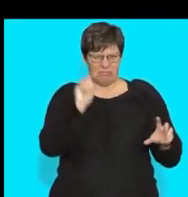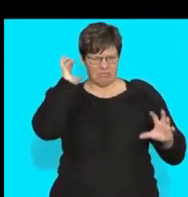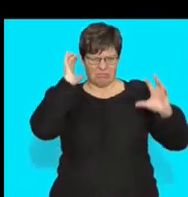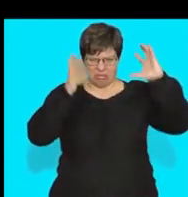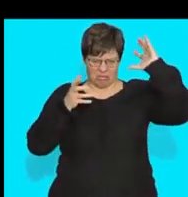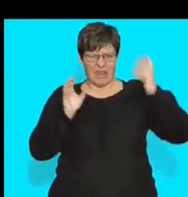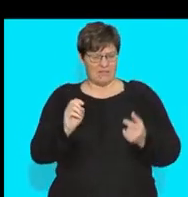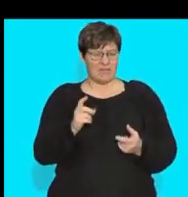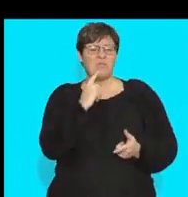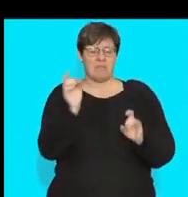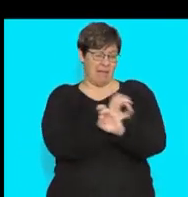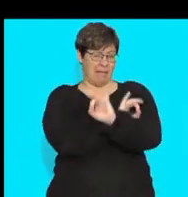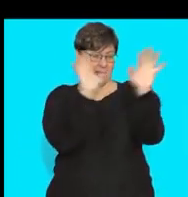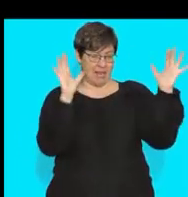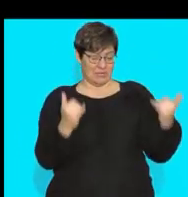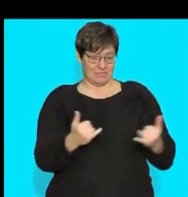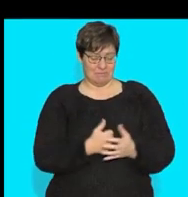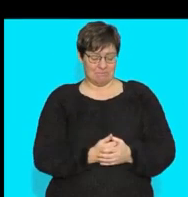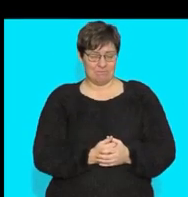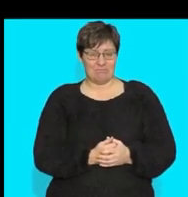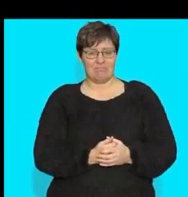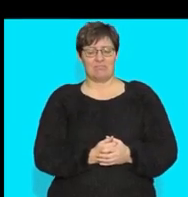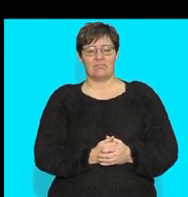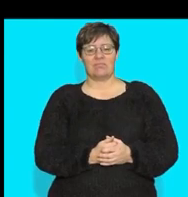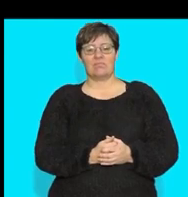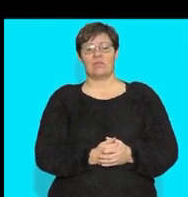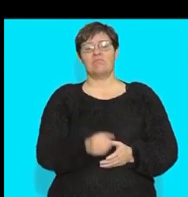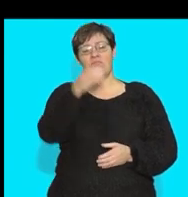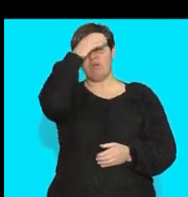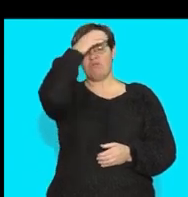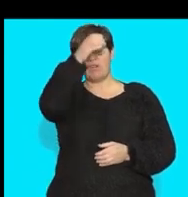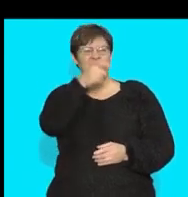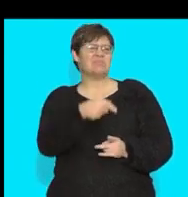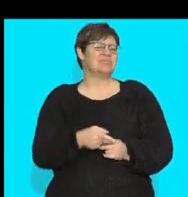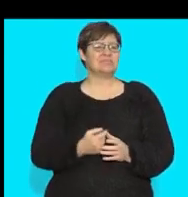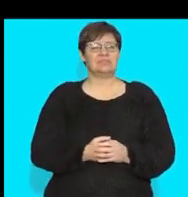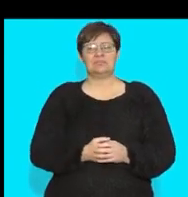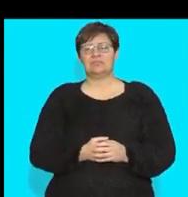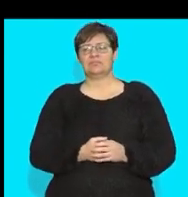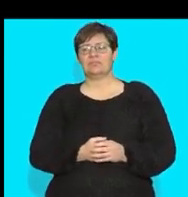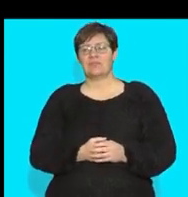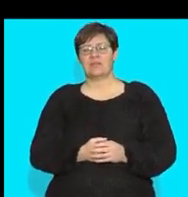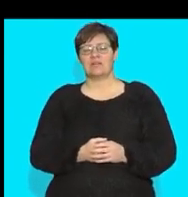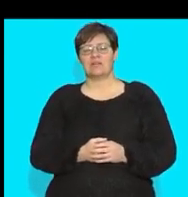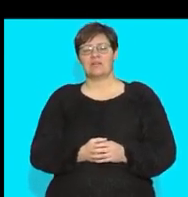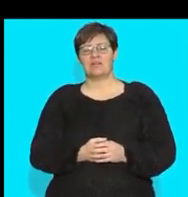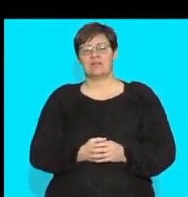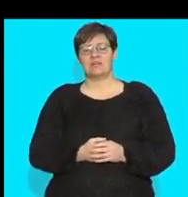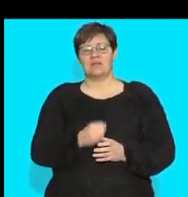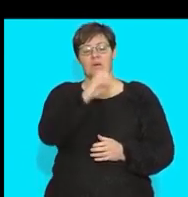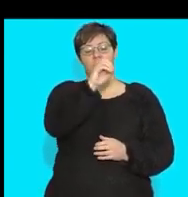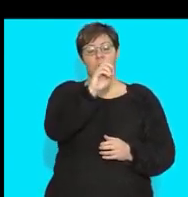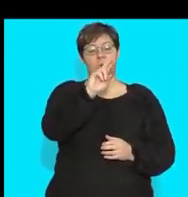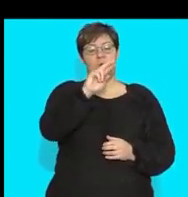those misconceptions. Guys, when we look at this whole concept, all right, I want to also notice when we look at